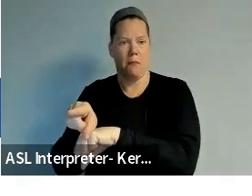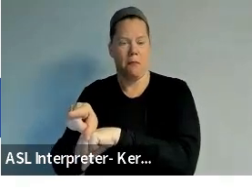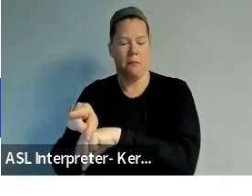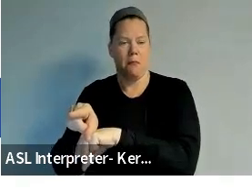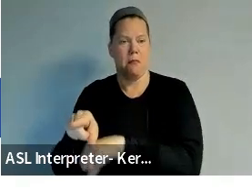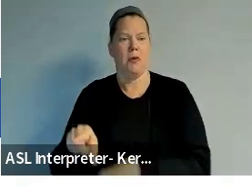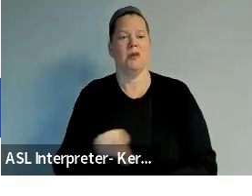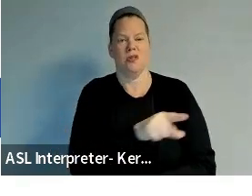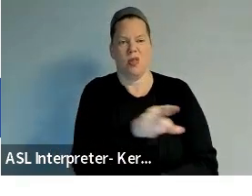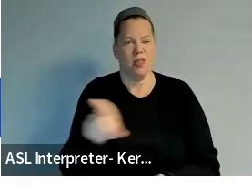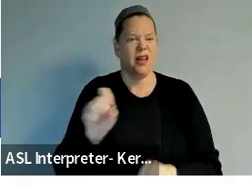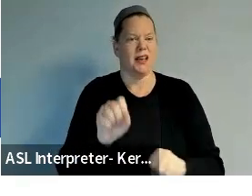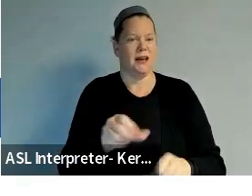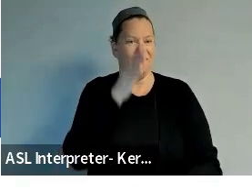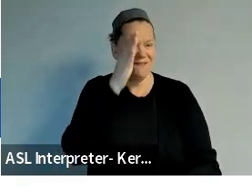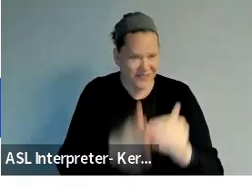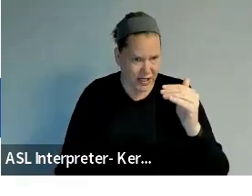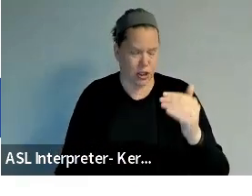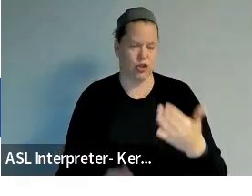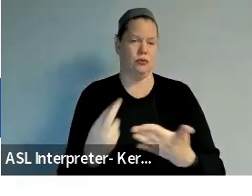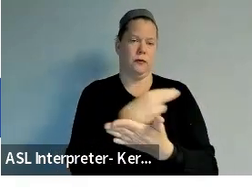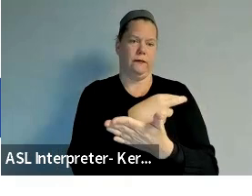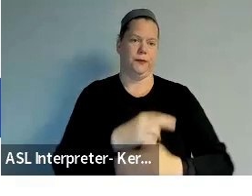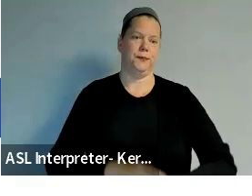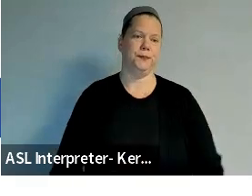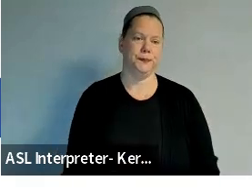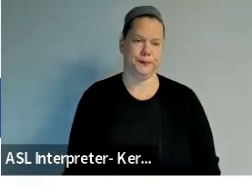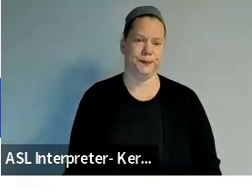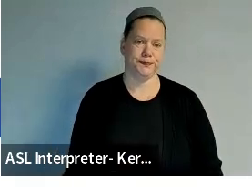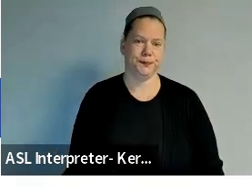the restraint manager review.